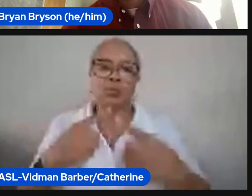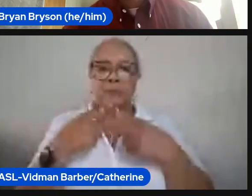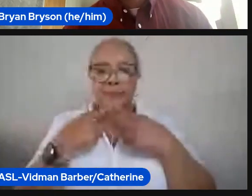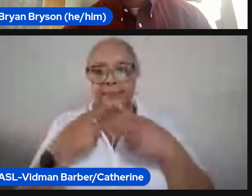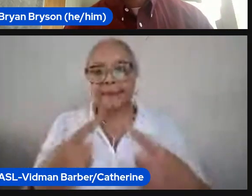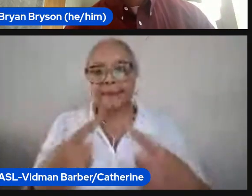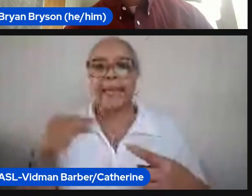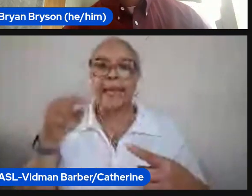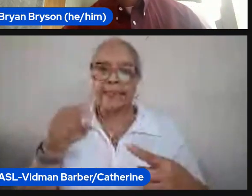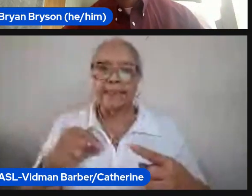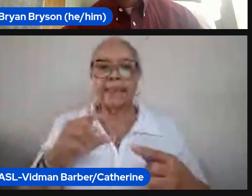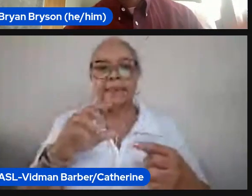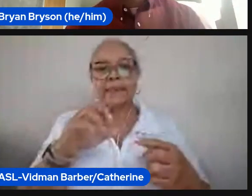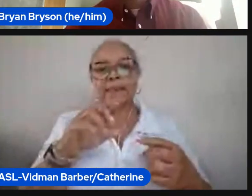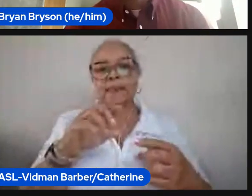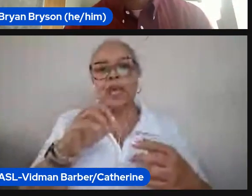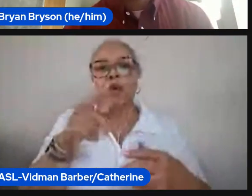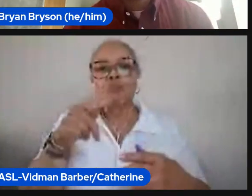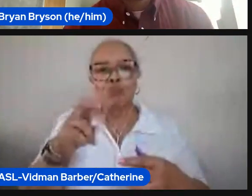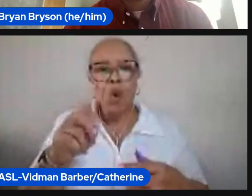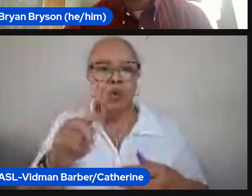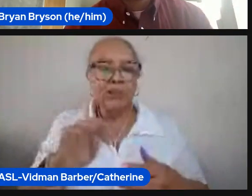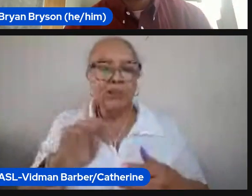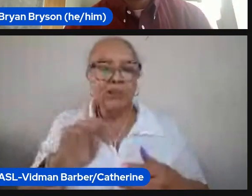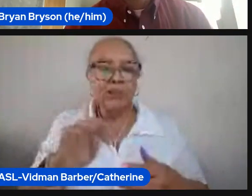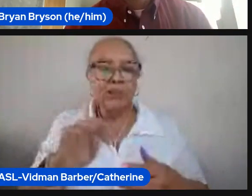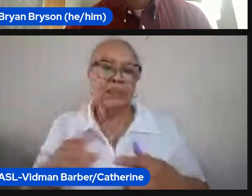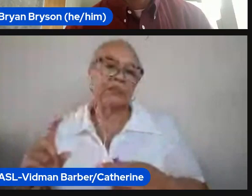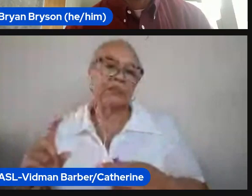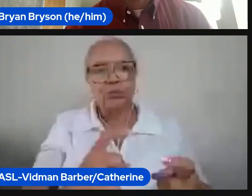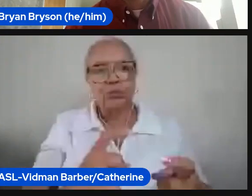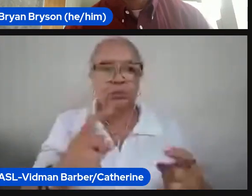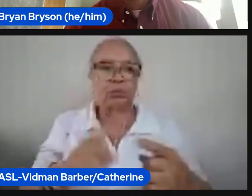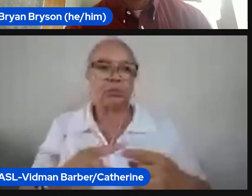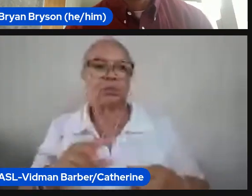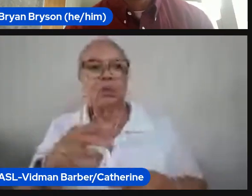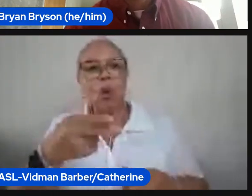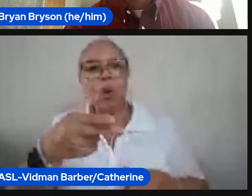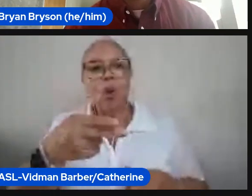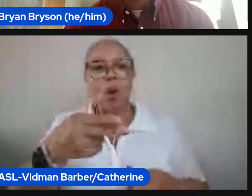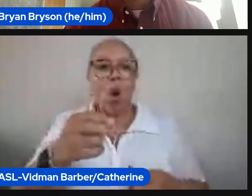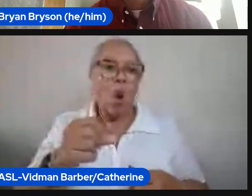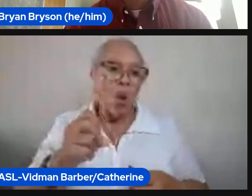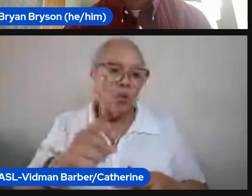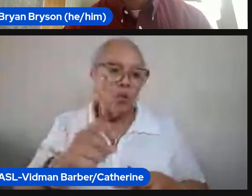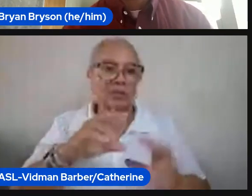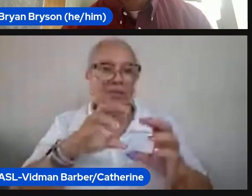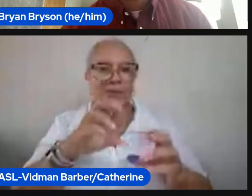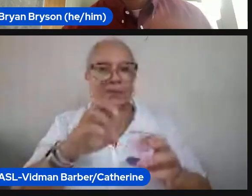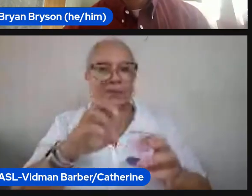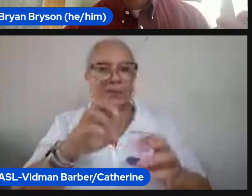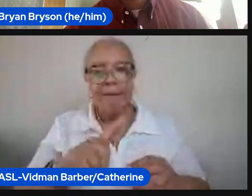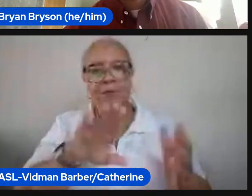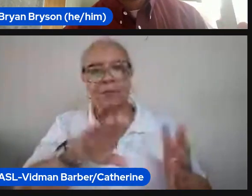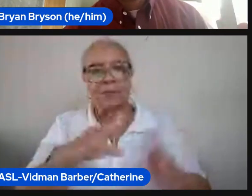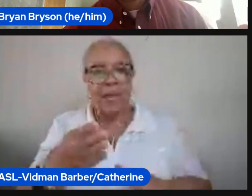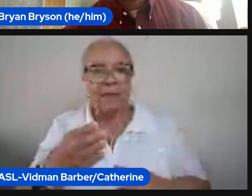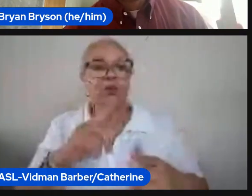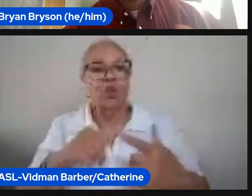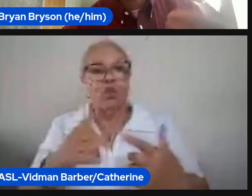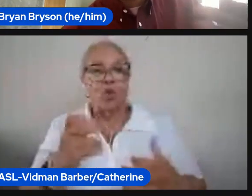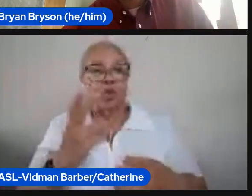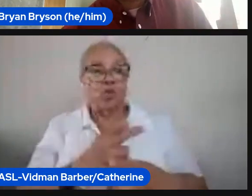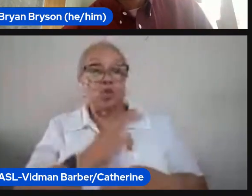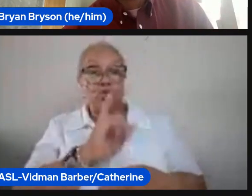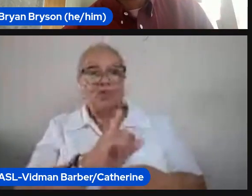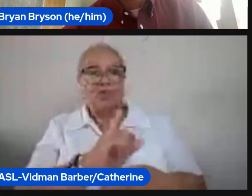this molecule, this protein contributes to host cell death, right? And so you want to use that in that